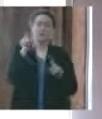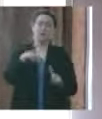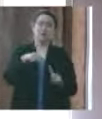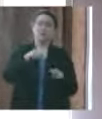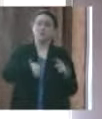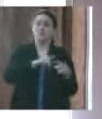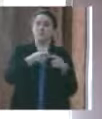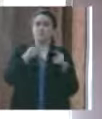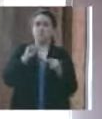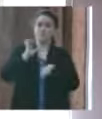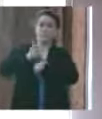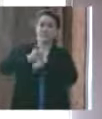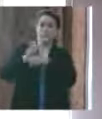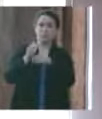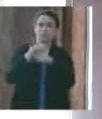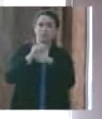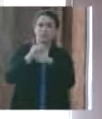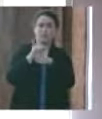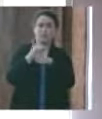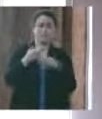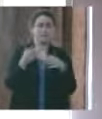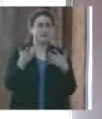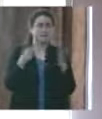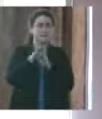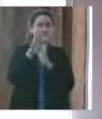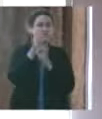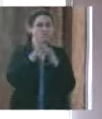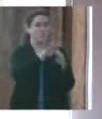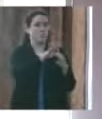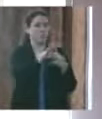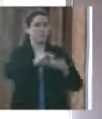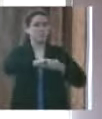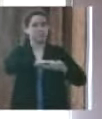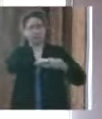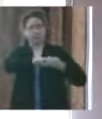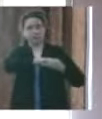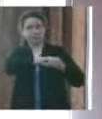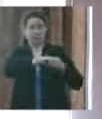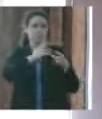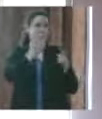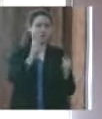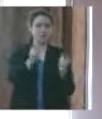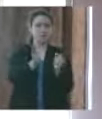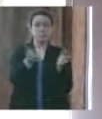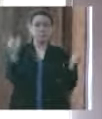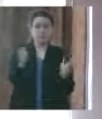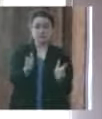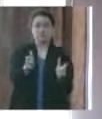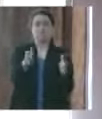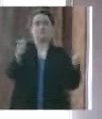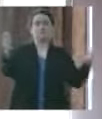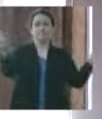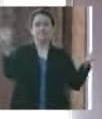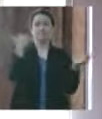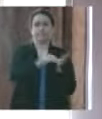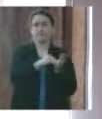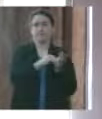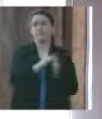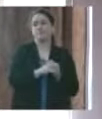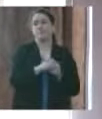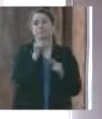partnerships to develop cooperative action that will reverse the tiger's decline. And we know for sure that we won't be successful without the help